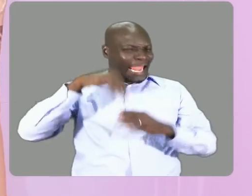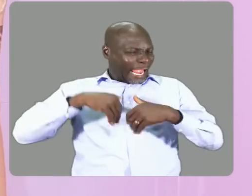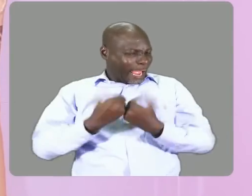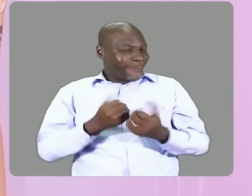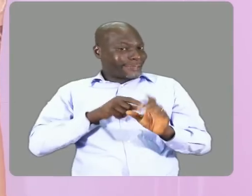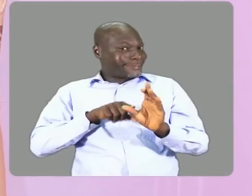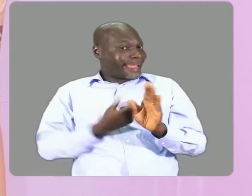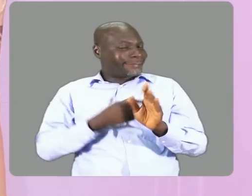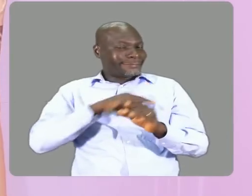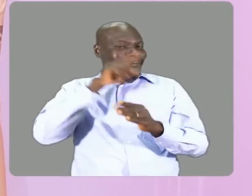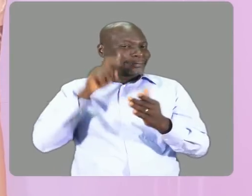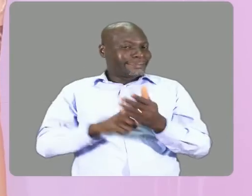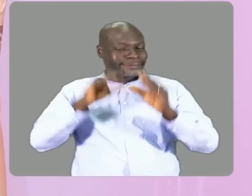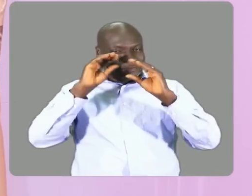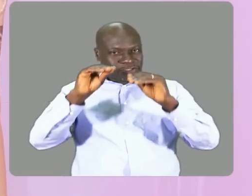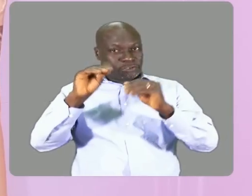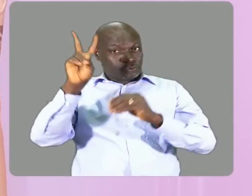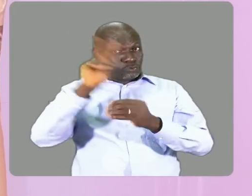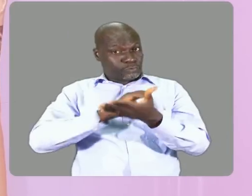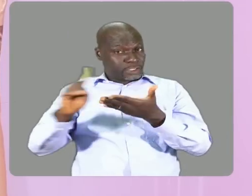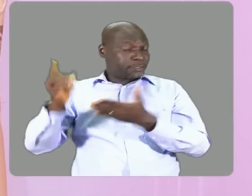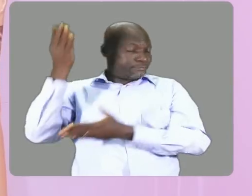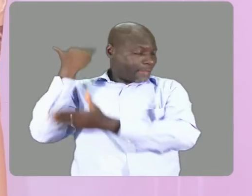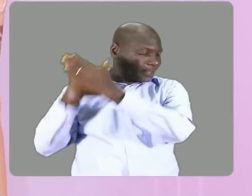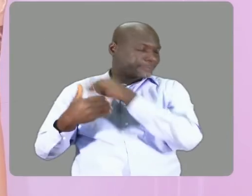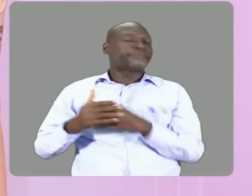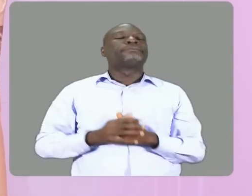na se na watwe mienu otwa mu